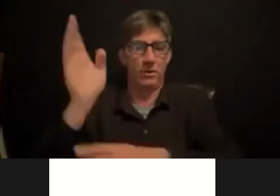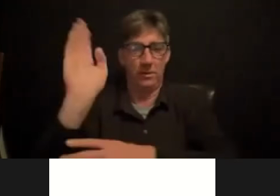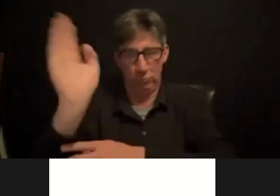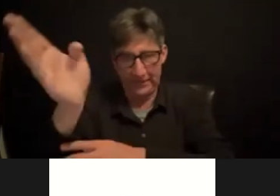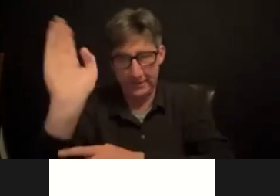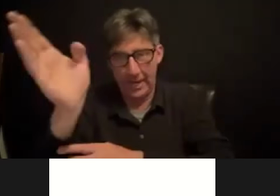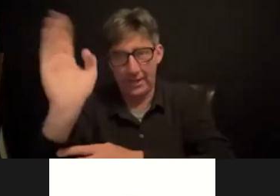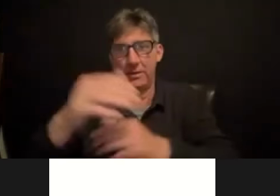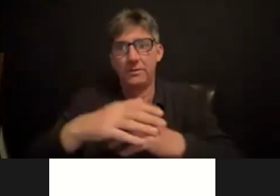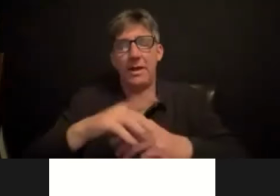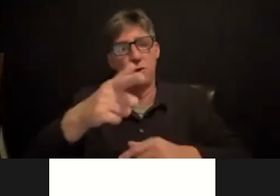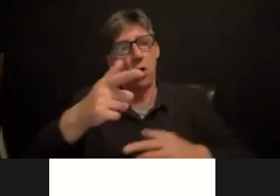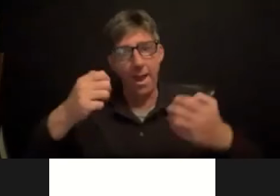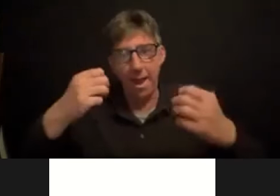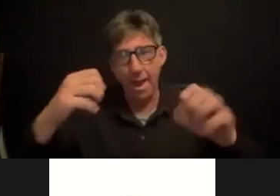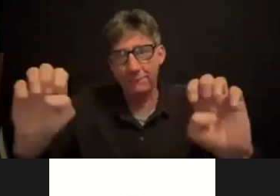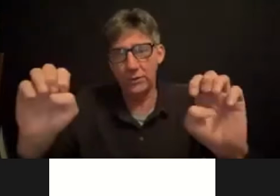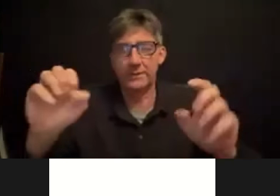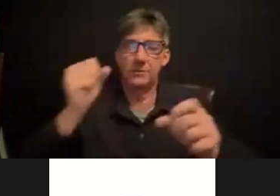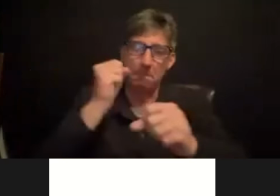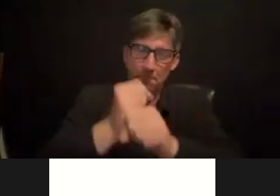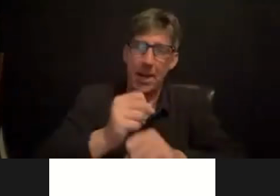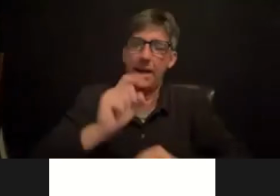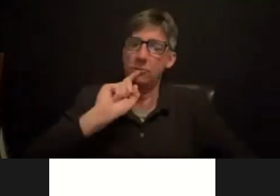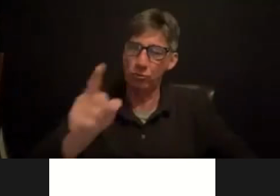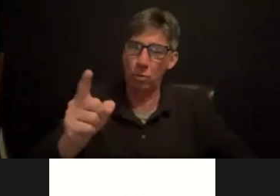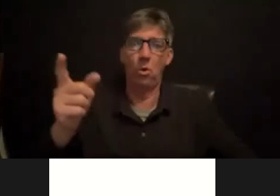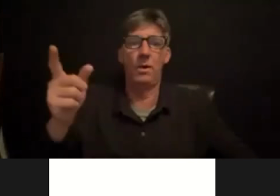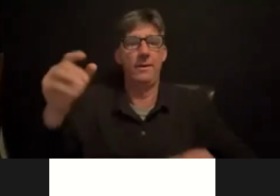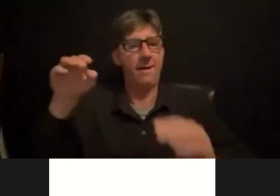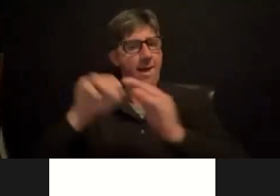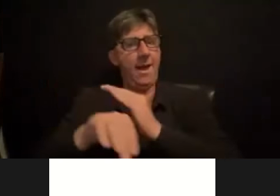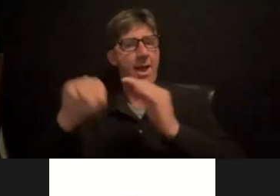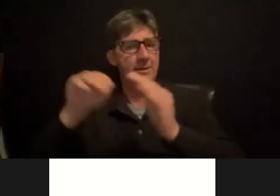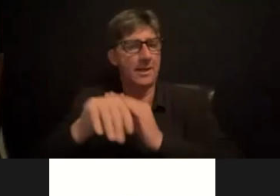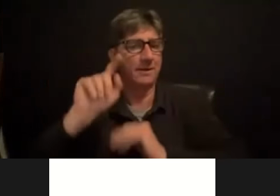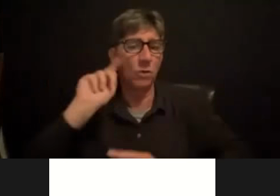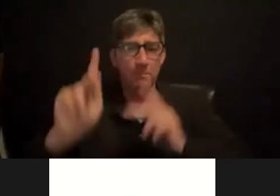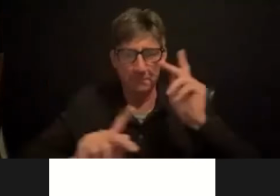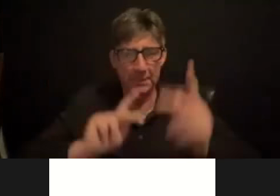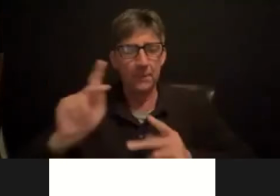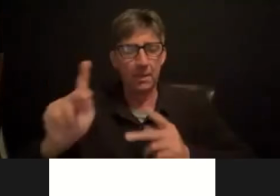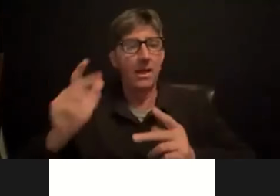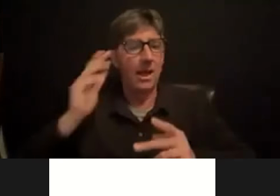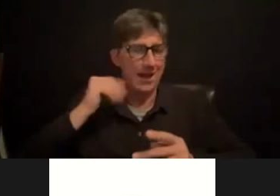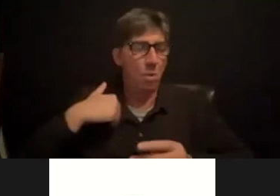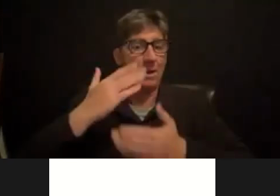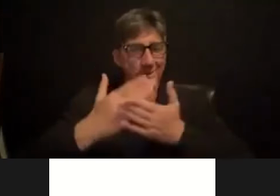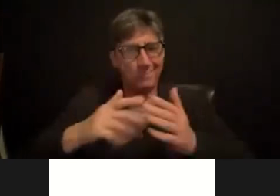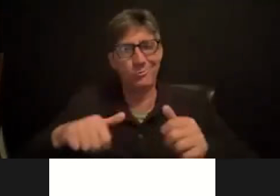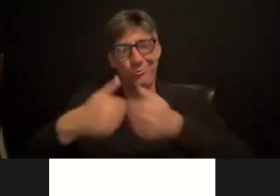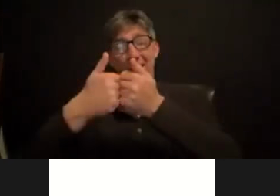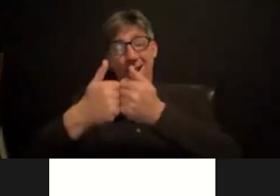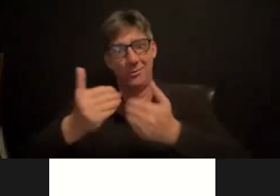your effort in trying to ensure access for people. But I know we do have some challenges ahead of us,